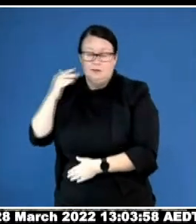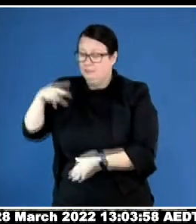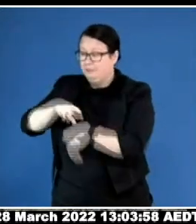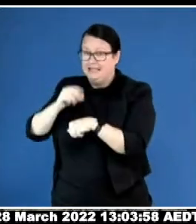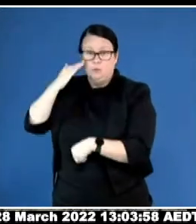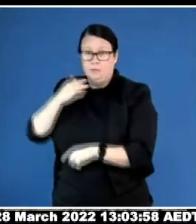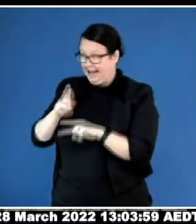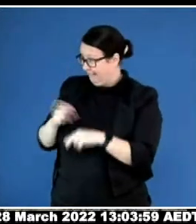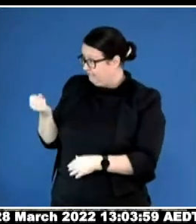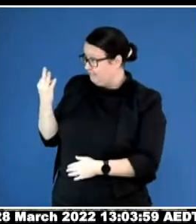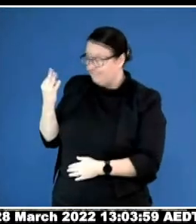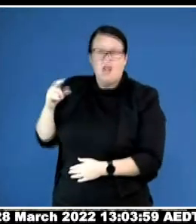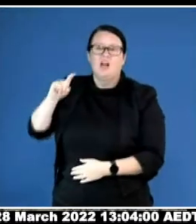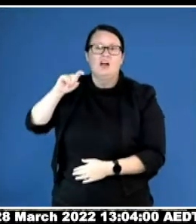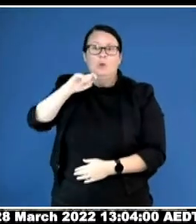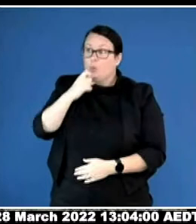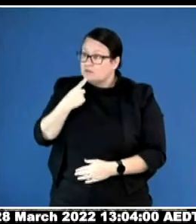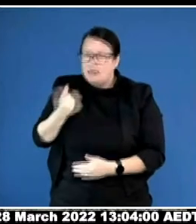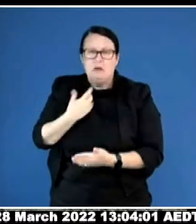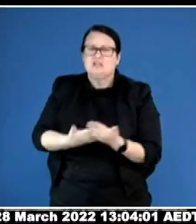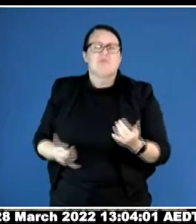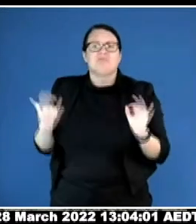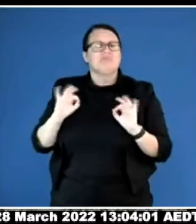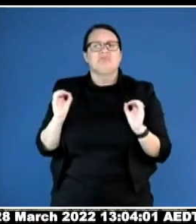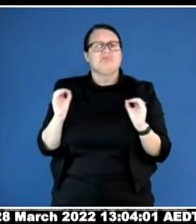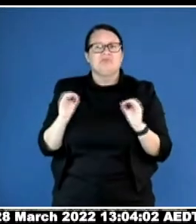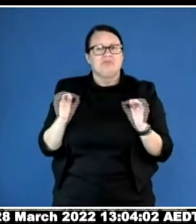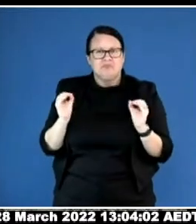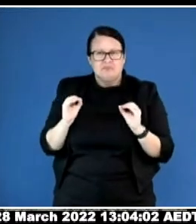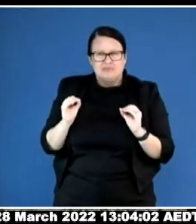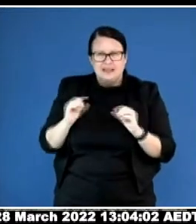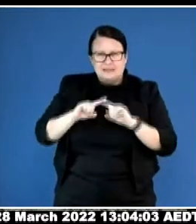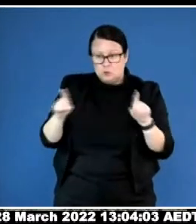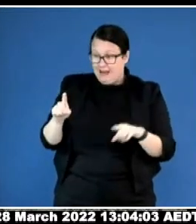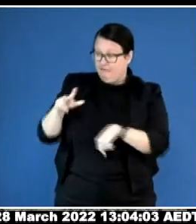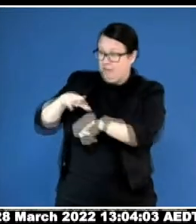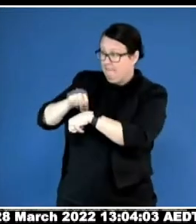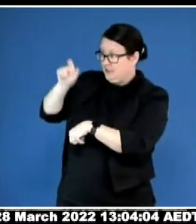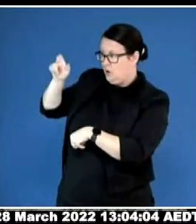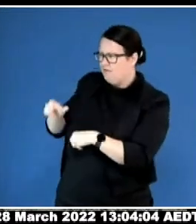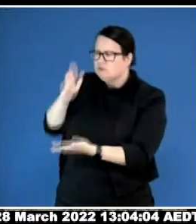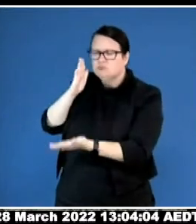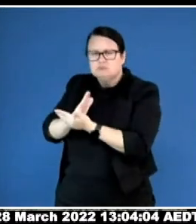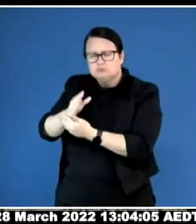story. And, you know, that's the difference between having police officers that understand